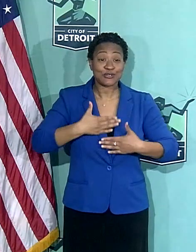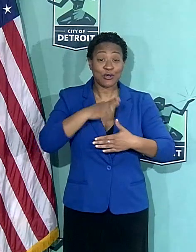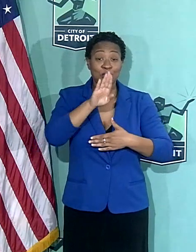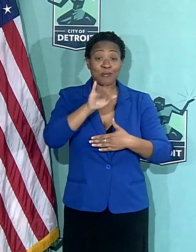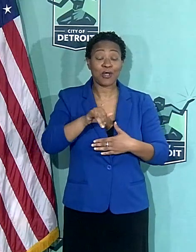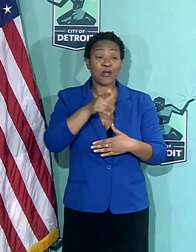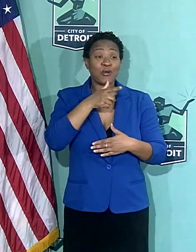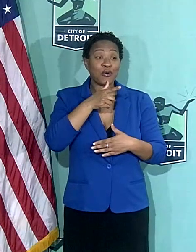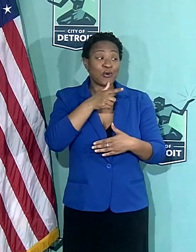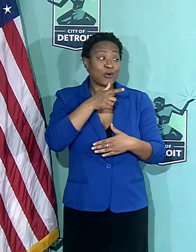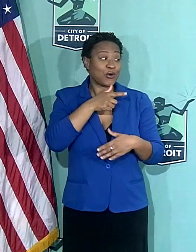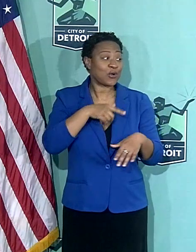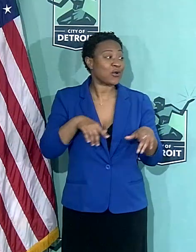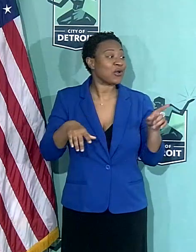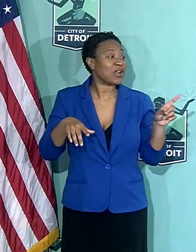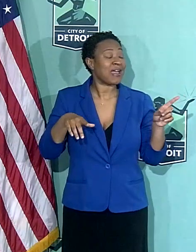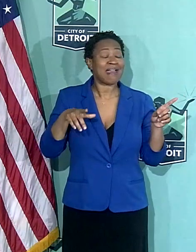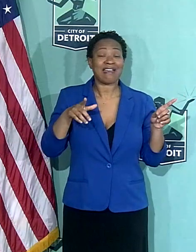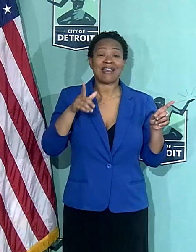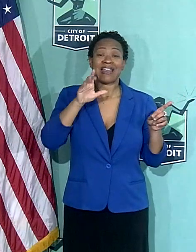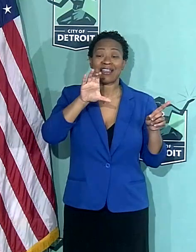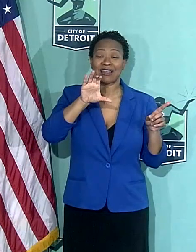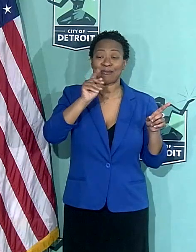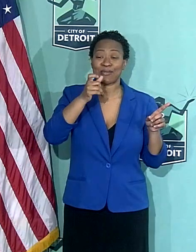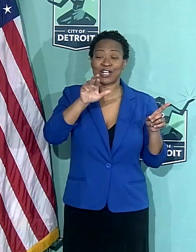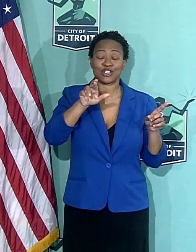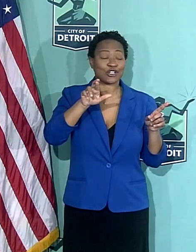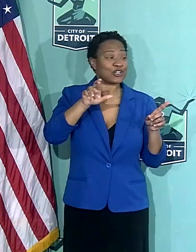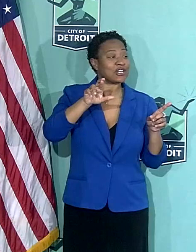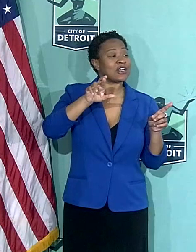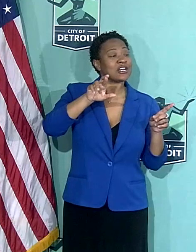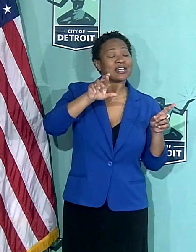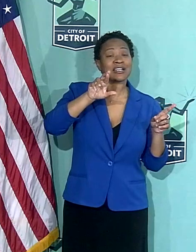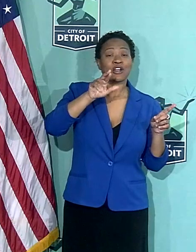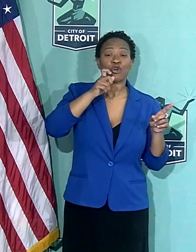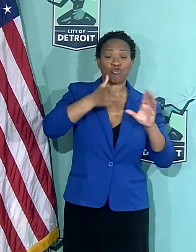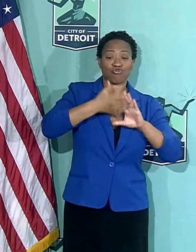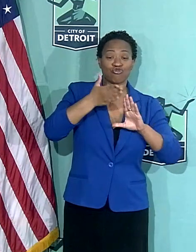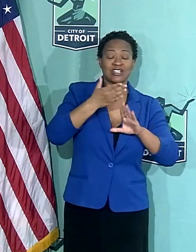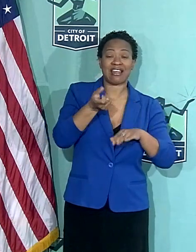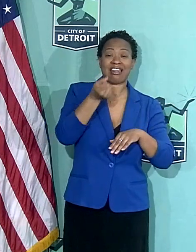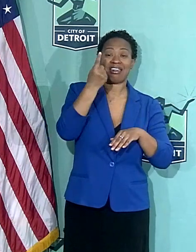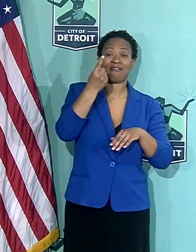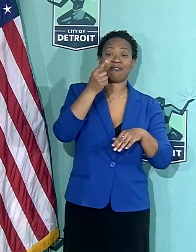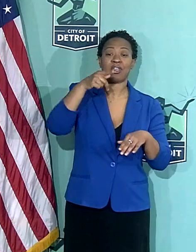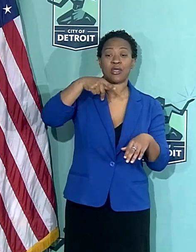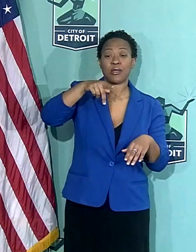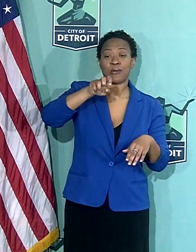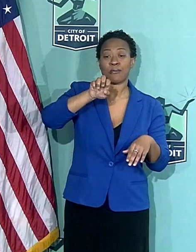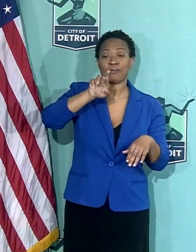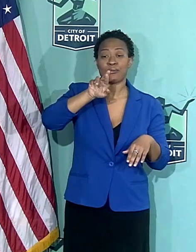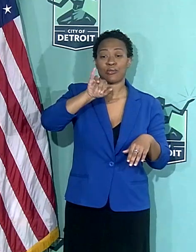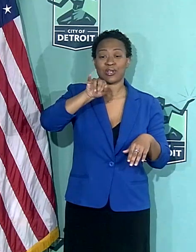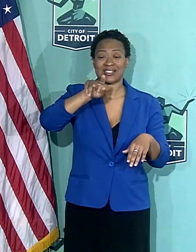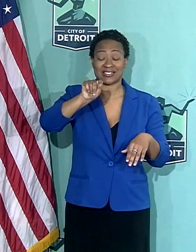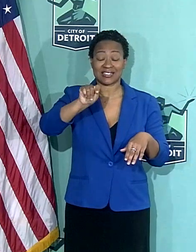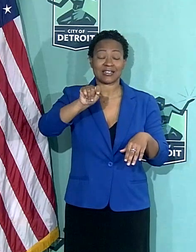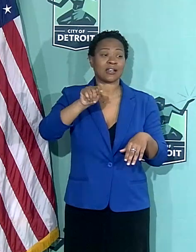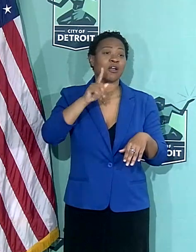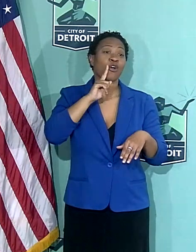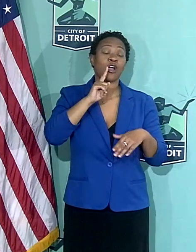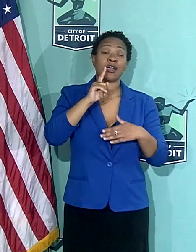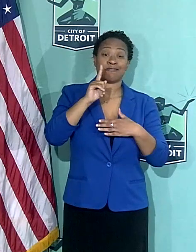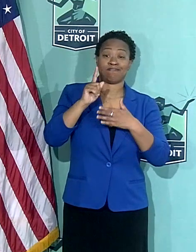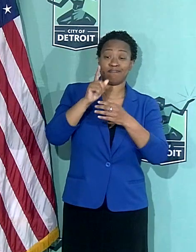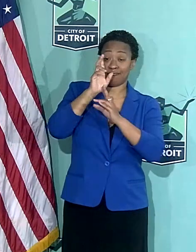Commander Slappey, who runs the 11th Precinct. Commander? Yes, sir. Good afternoon, Mr. Mayor. On behalf of Chief Craig and